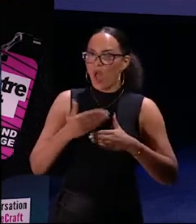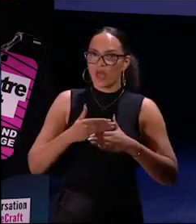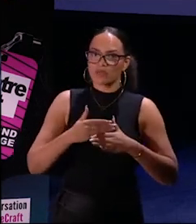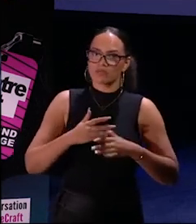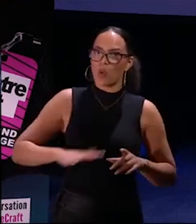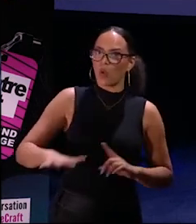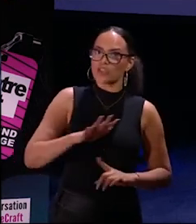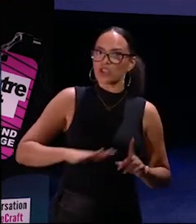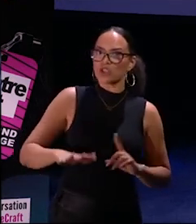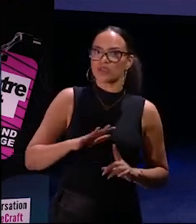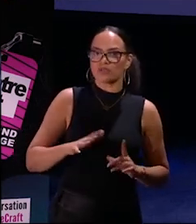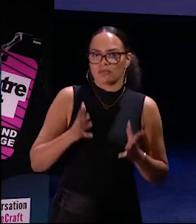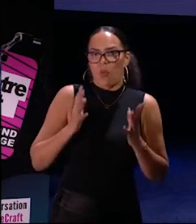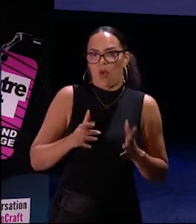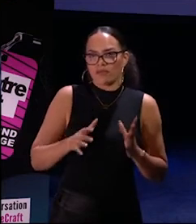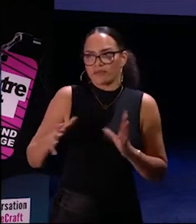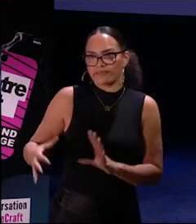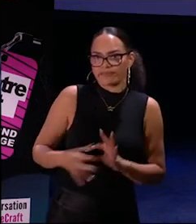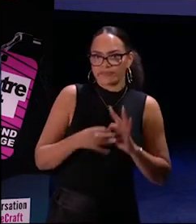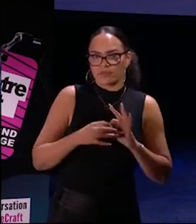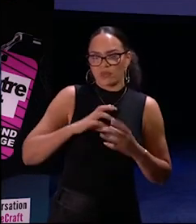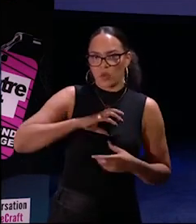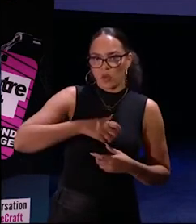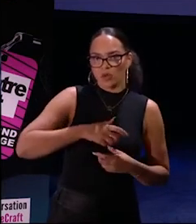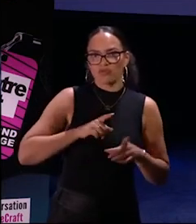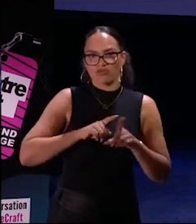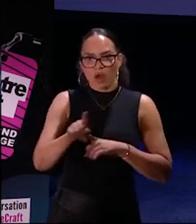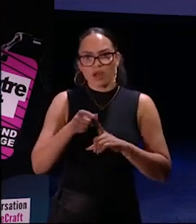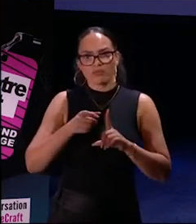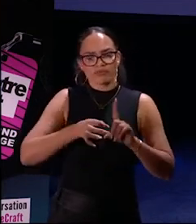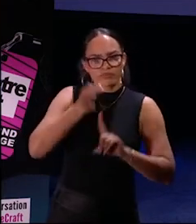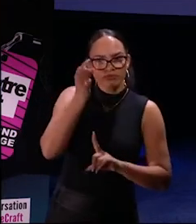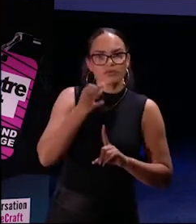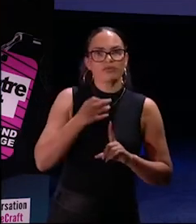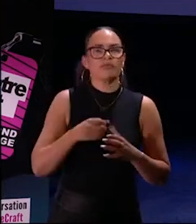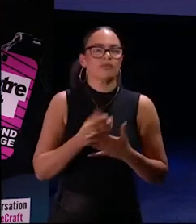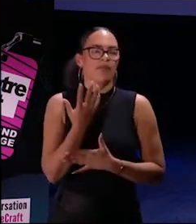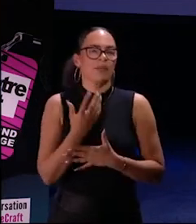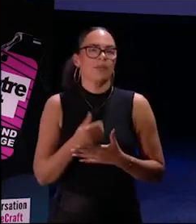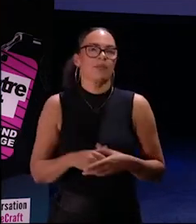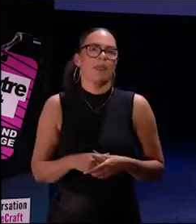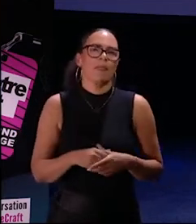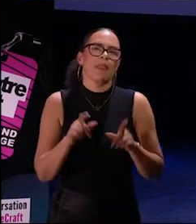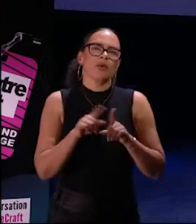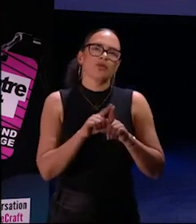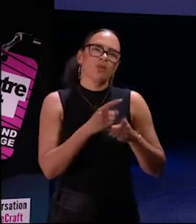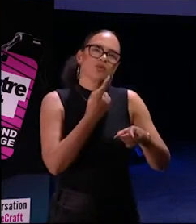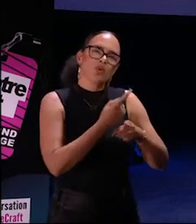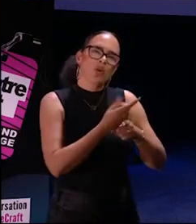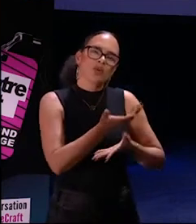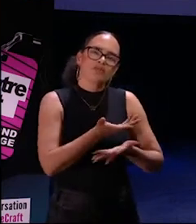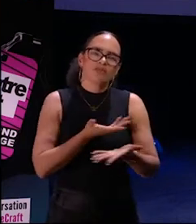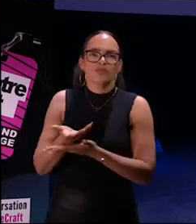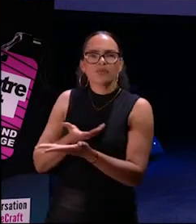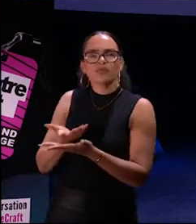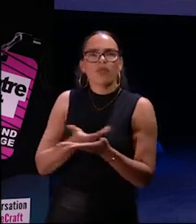that, with mechanisms that pre-exist. But I think also just talking to each other more, I think we're all